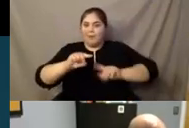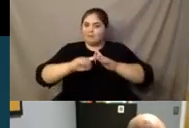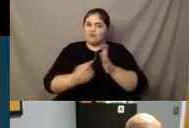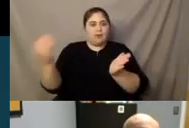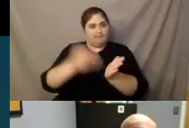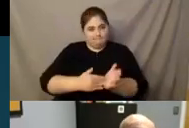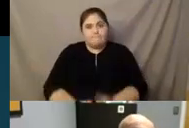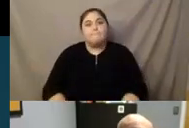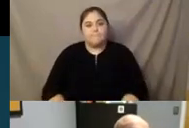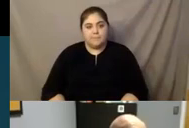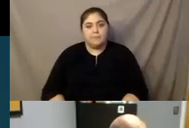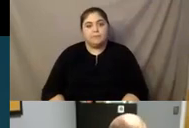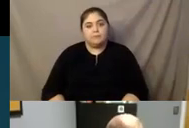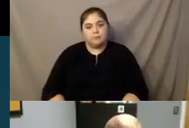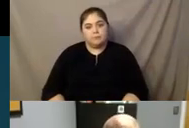slide.